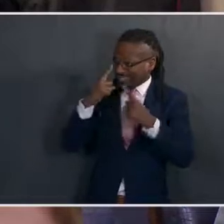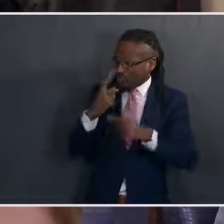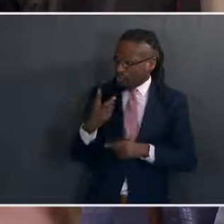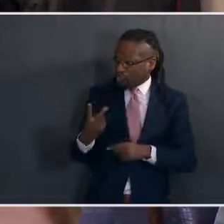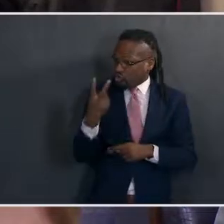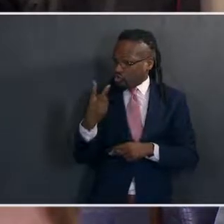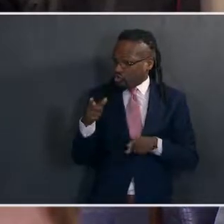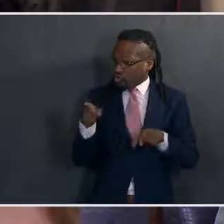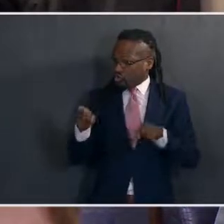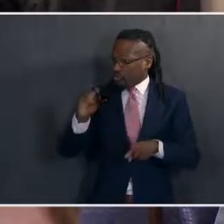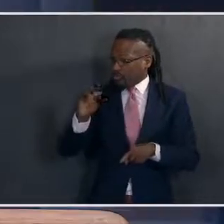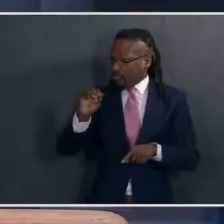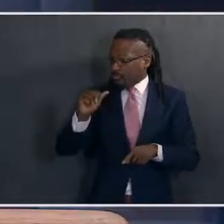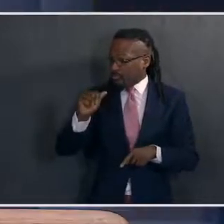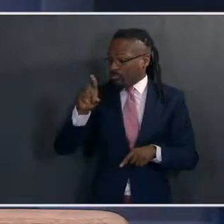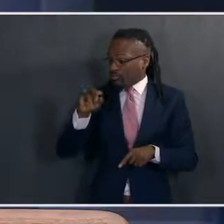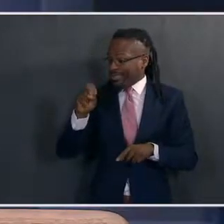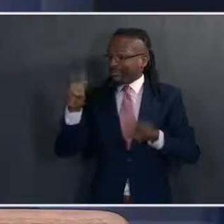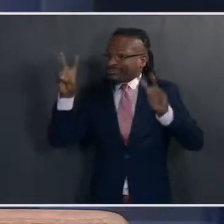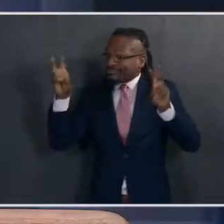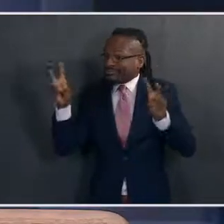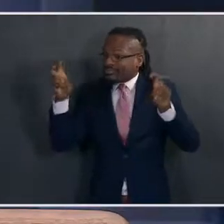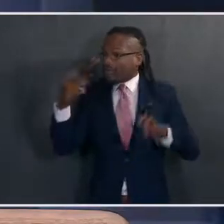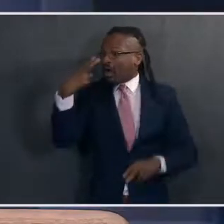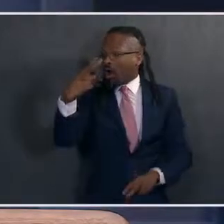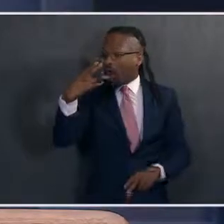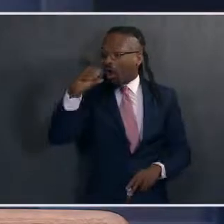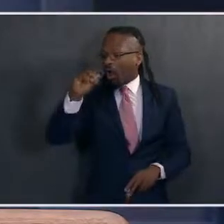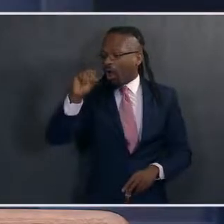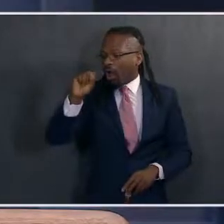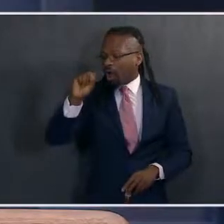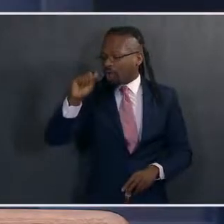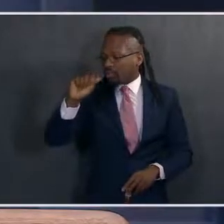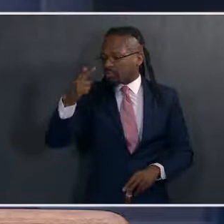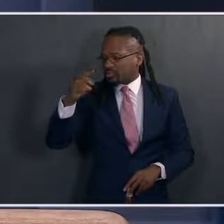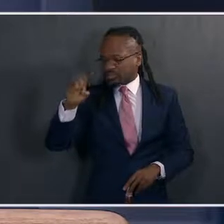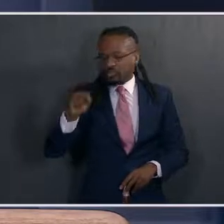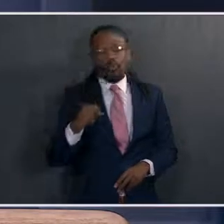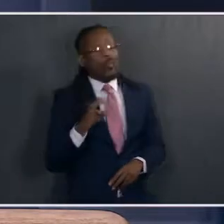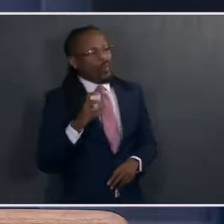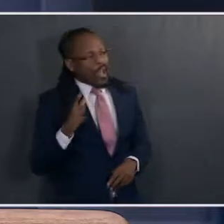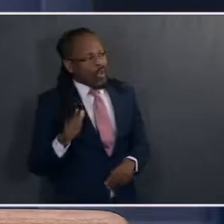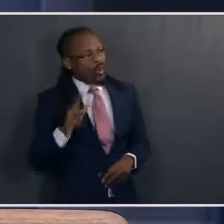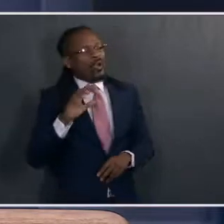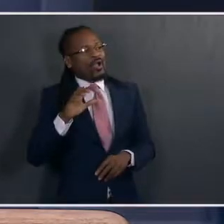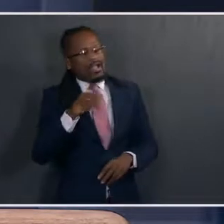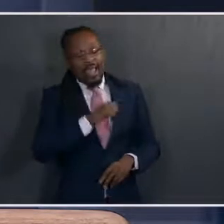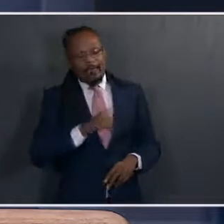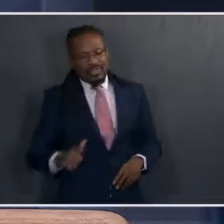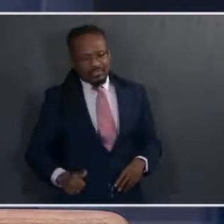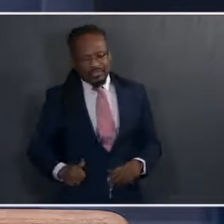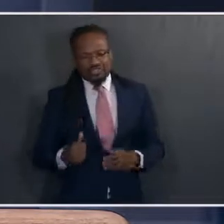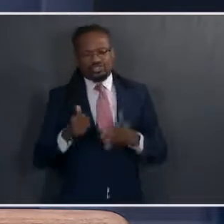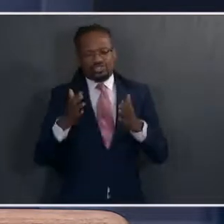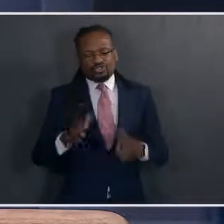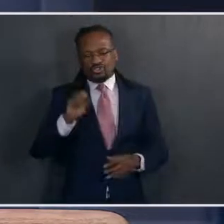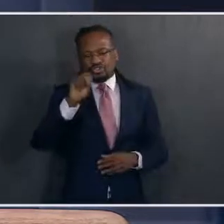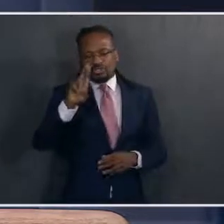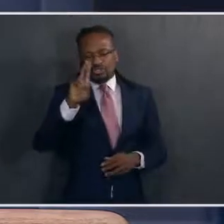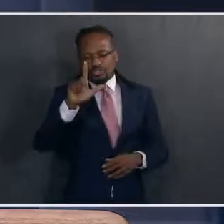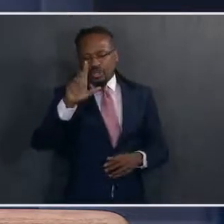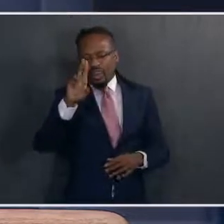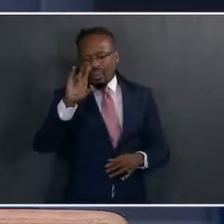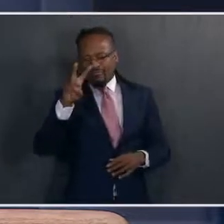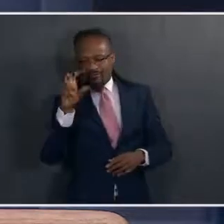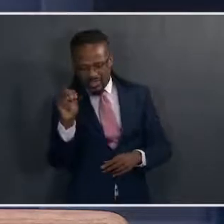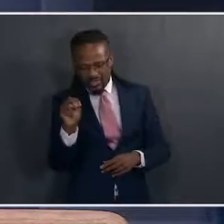to be hostages? Well, Ambassador Sullivan, who I think you were referring to, today called Trevor Reed's